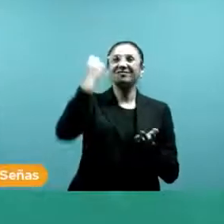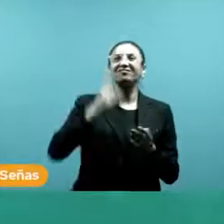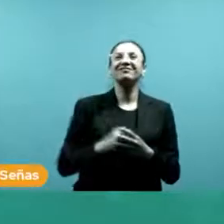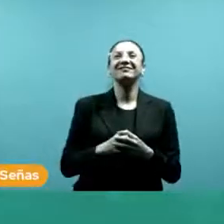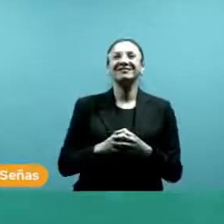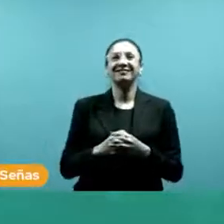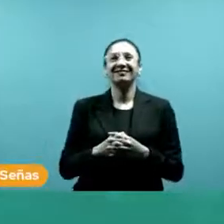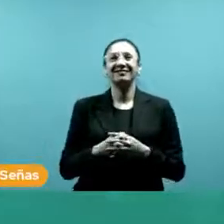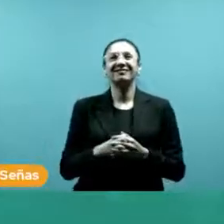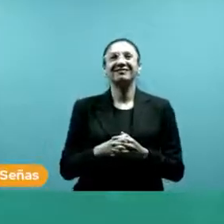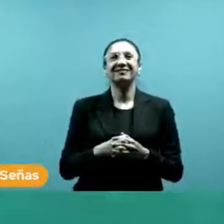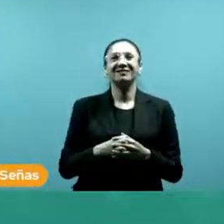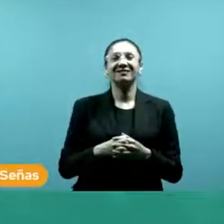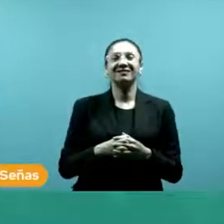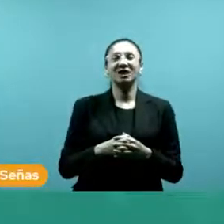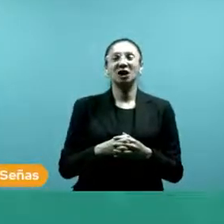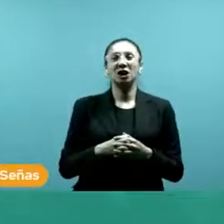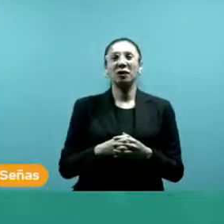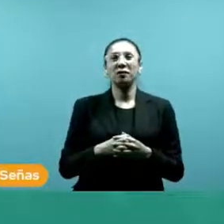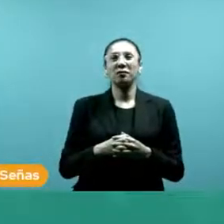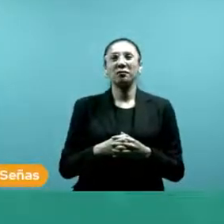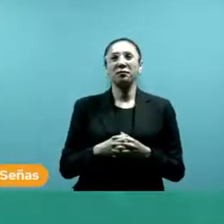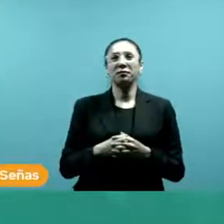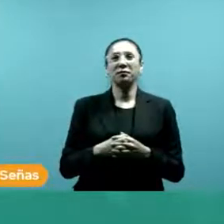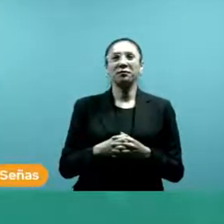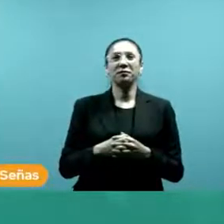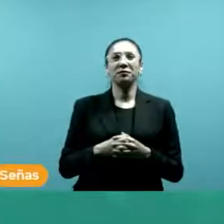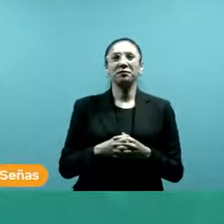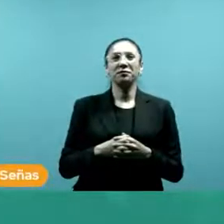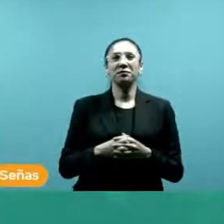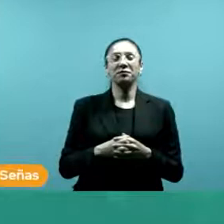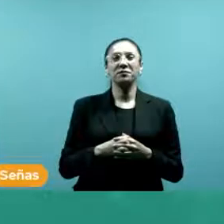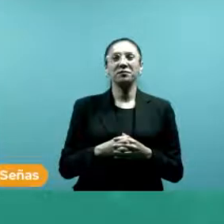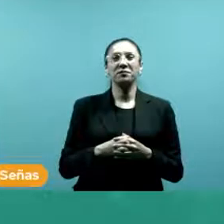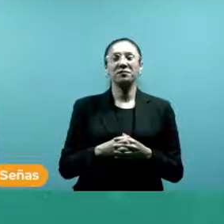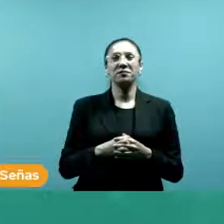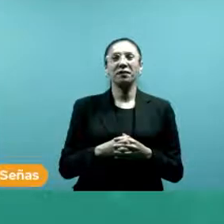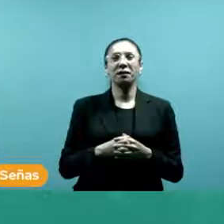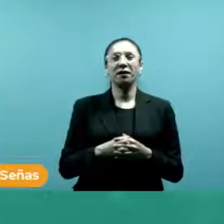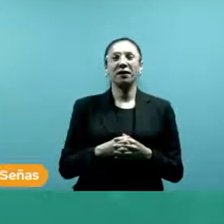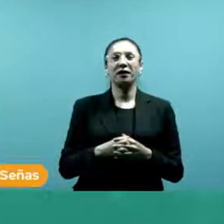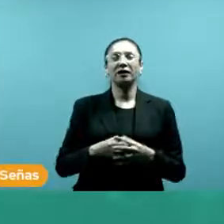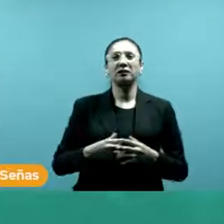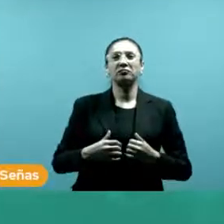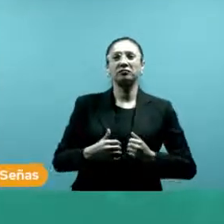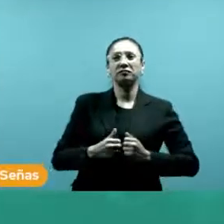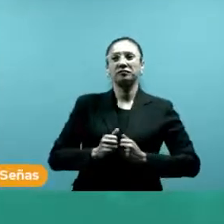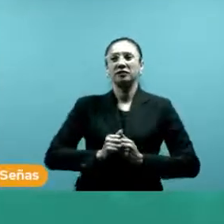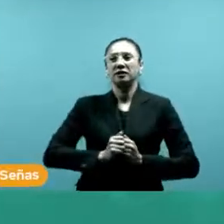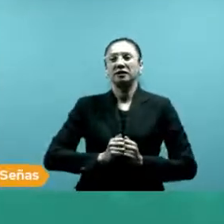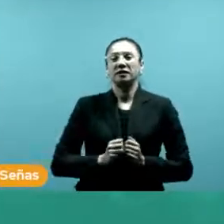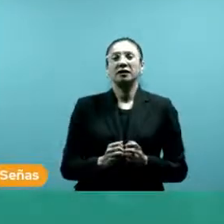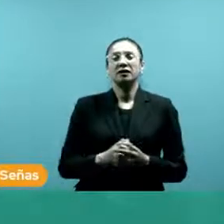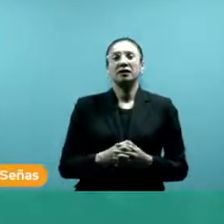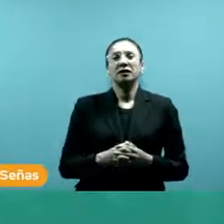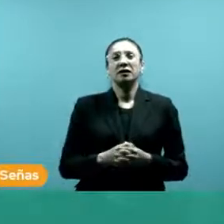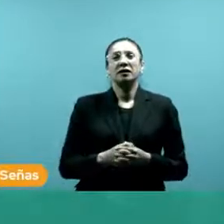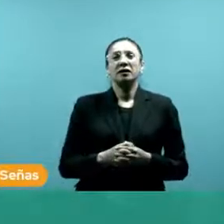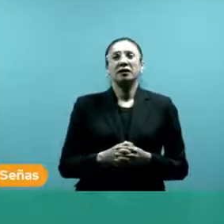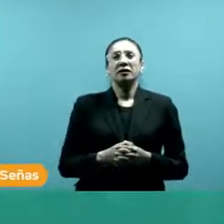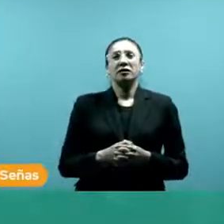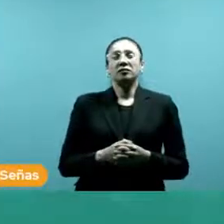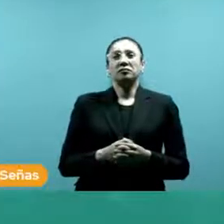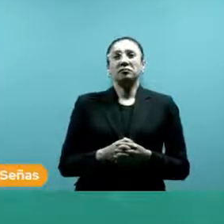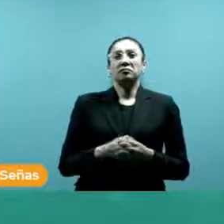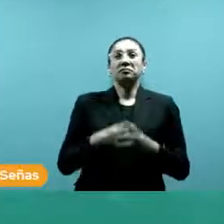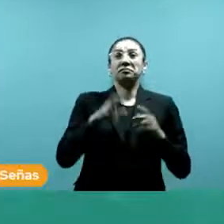And When we look at the history of Auschwitz, we